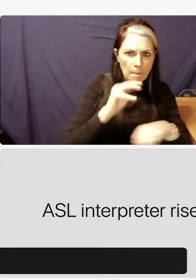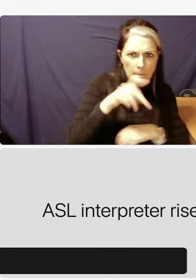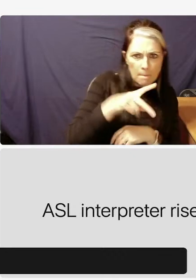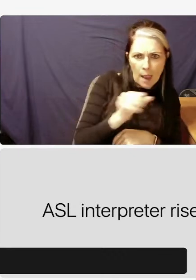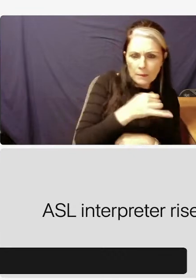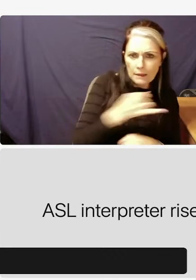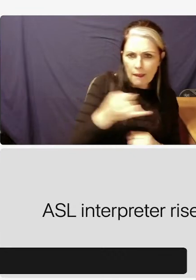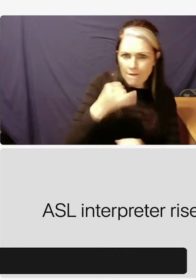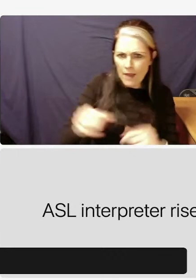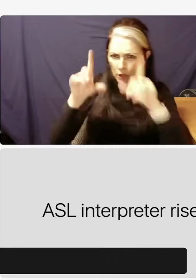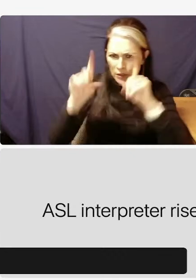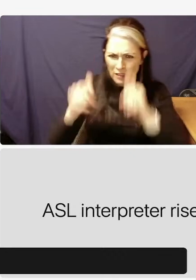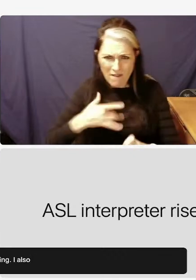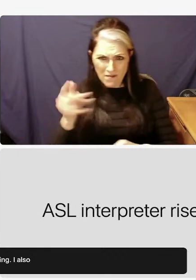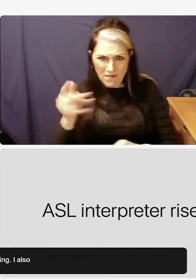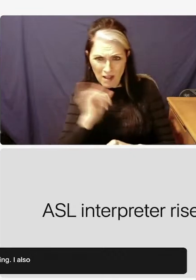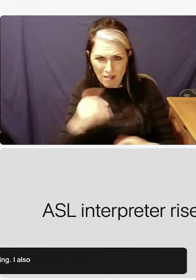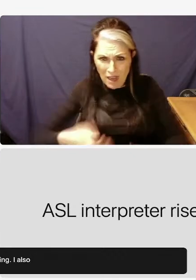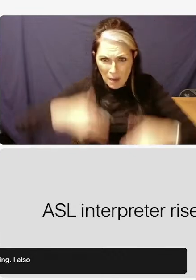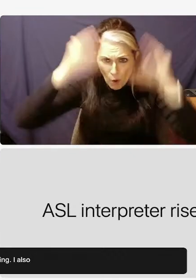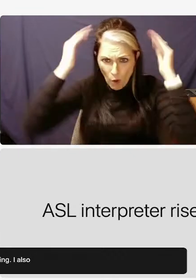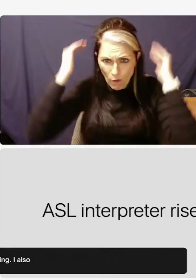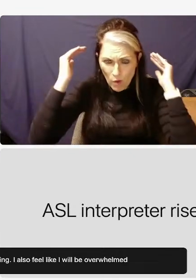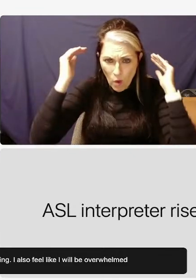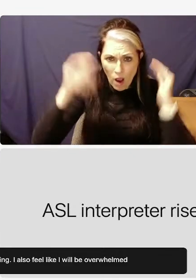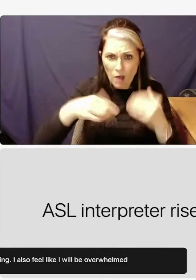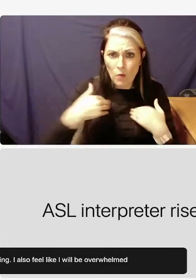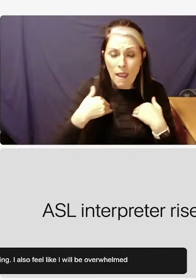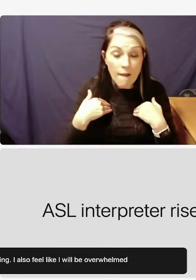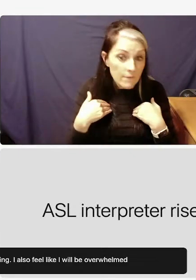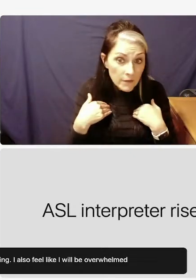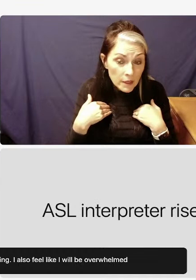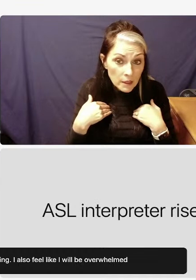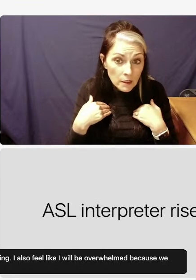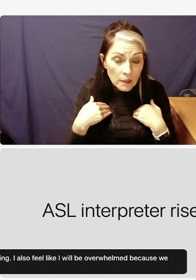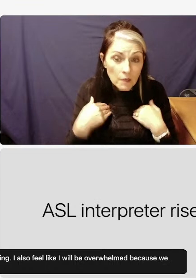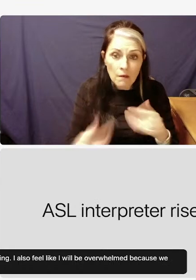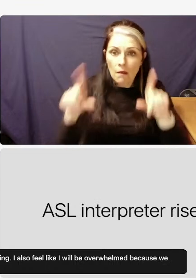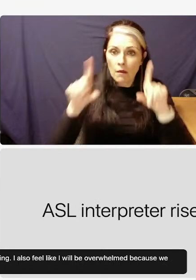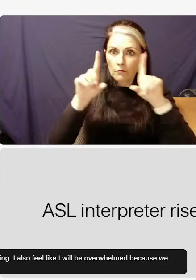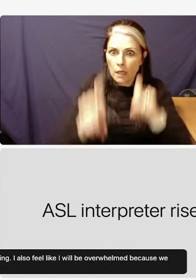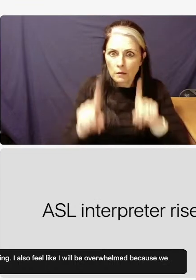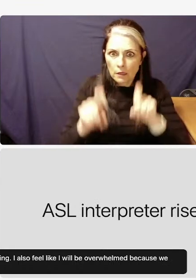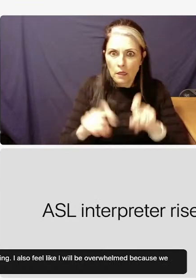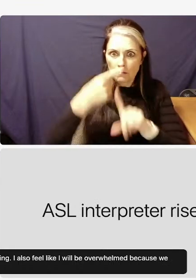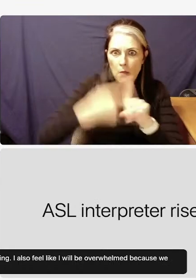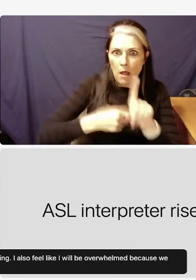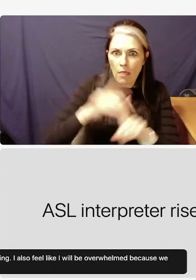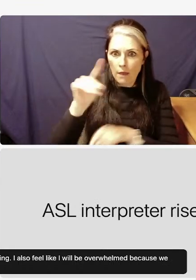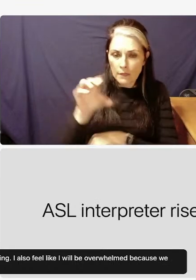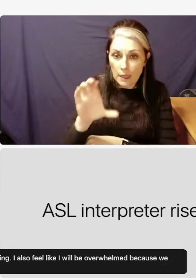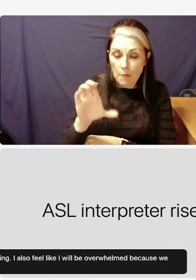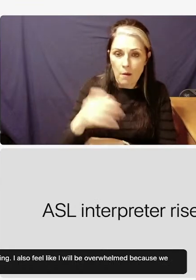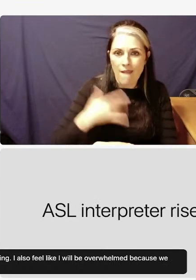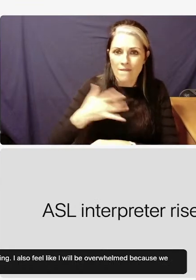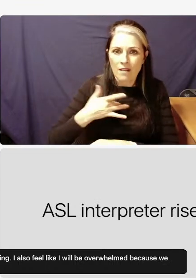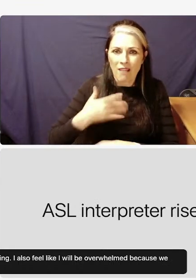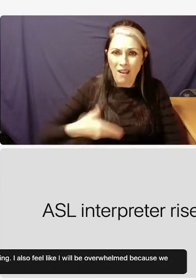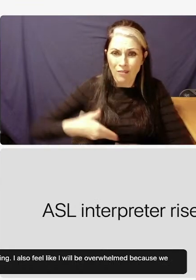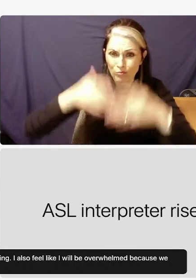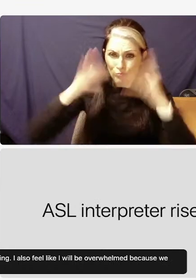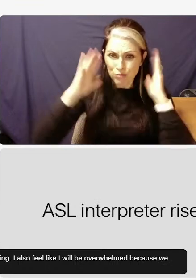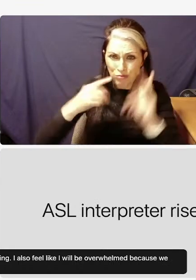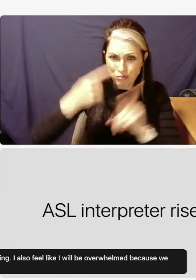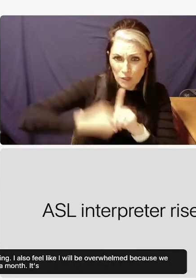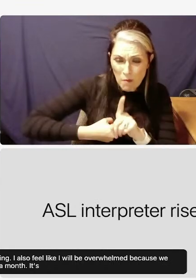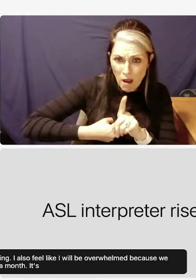testing i also feel like i will be overwhelmed because we have no we have non-stop testing in december i feel like it's too much to do in a month it's